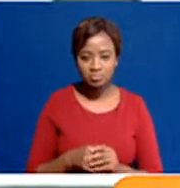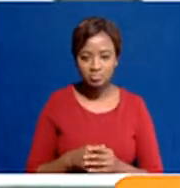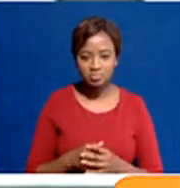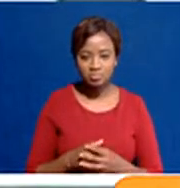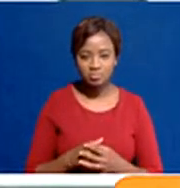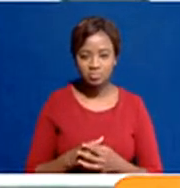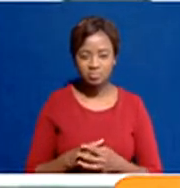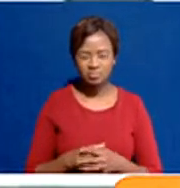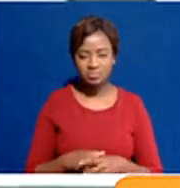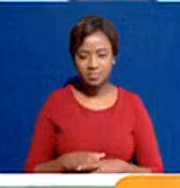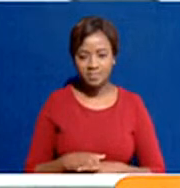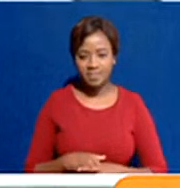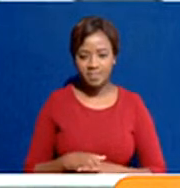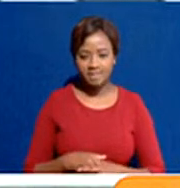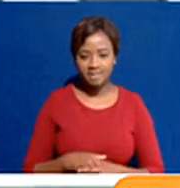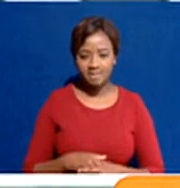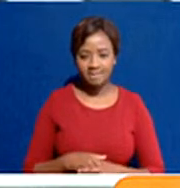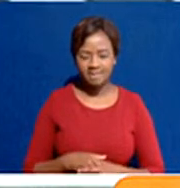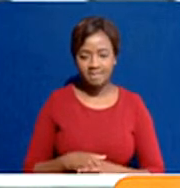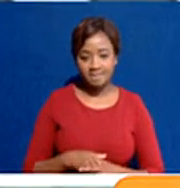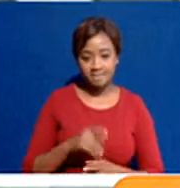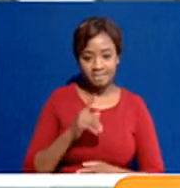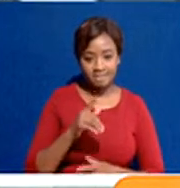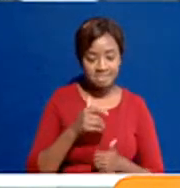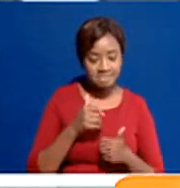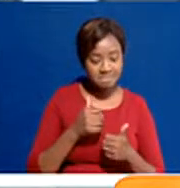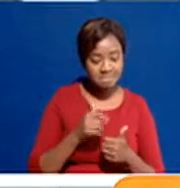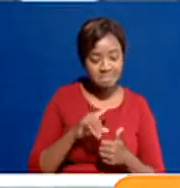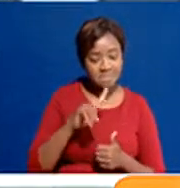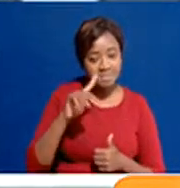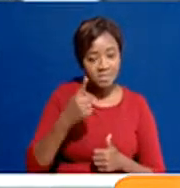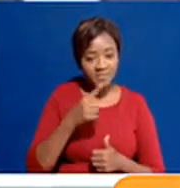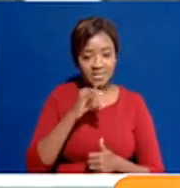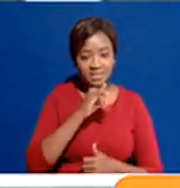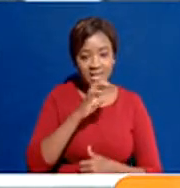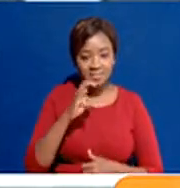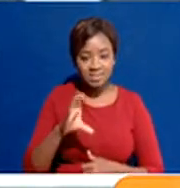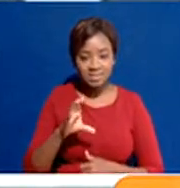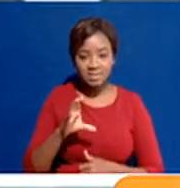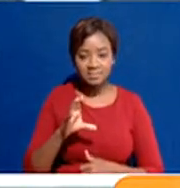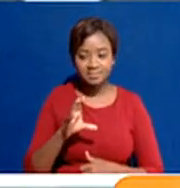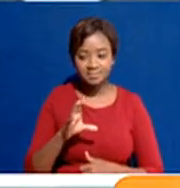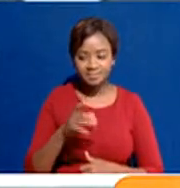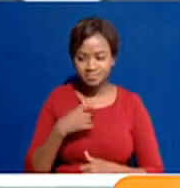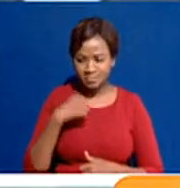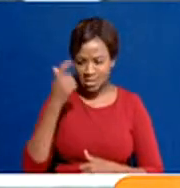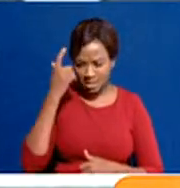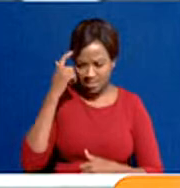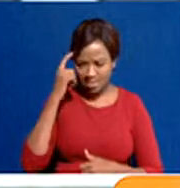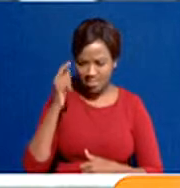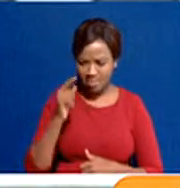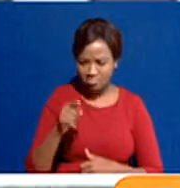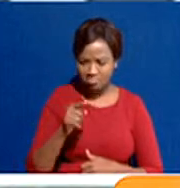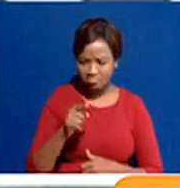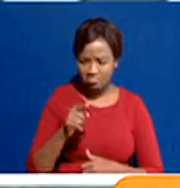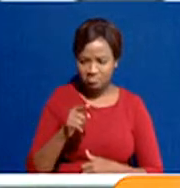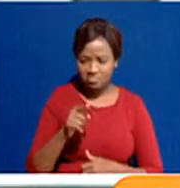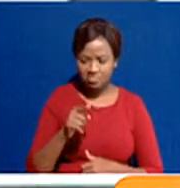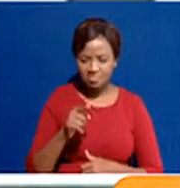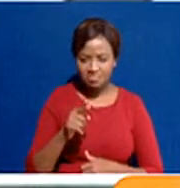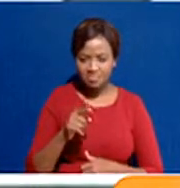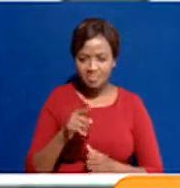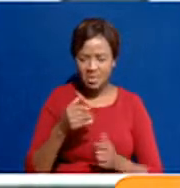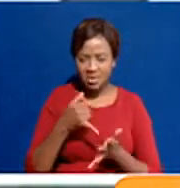thing. The first IEBC reconstitution I covered was the one that ended up giving us Wafula Chebukati and the